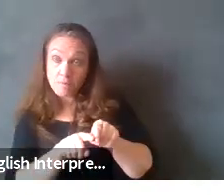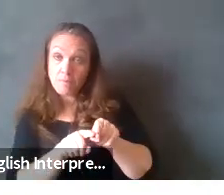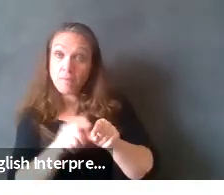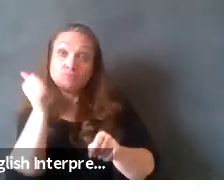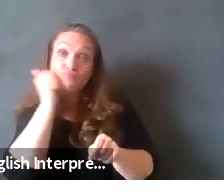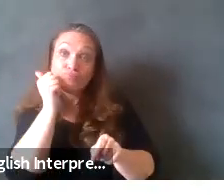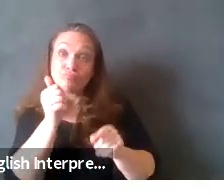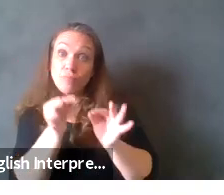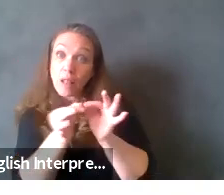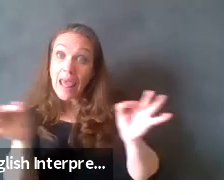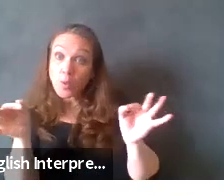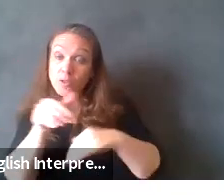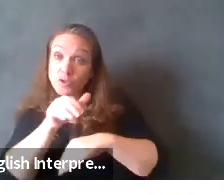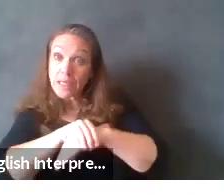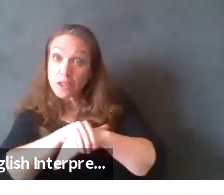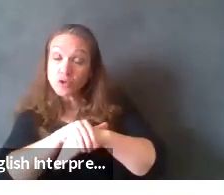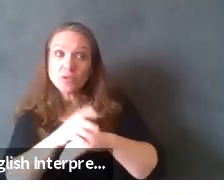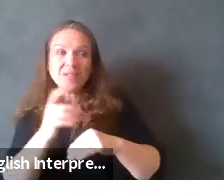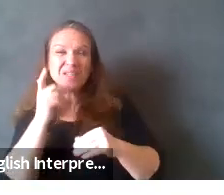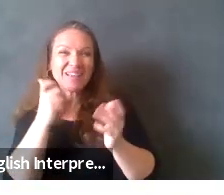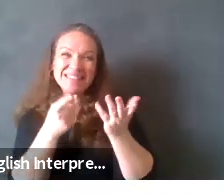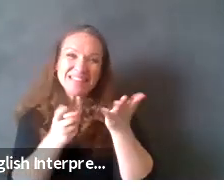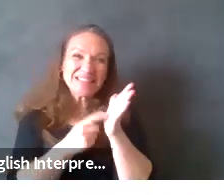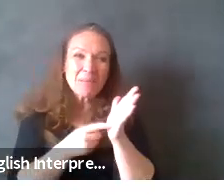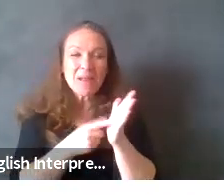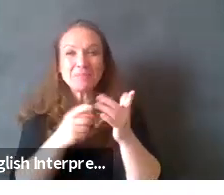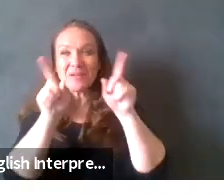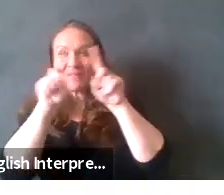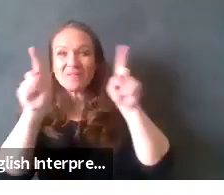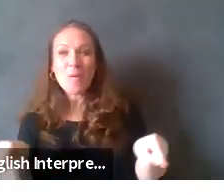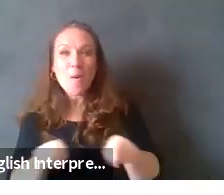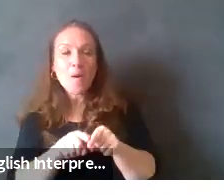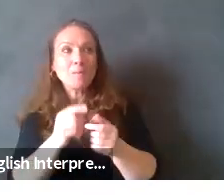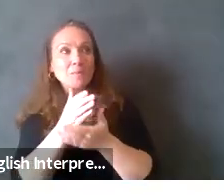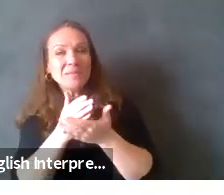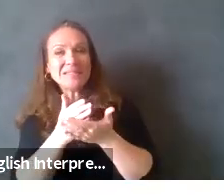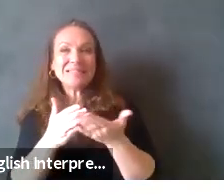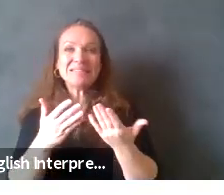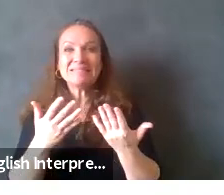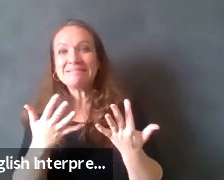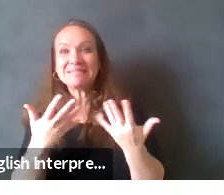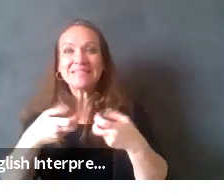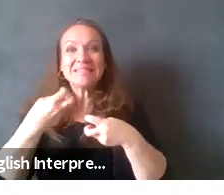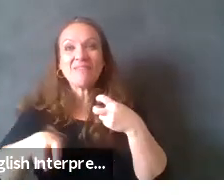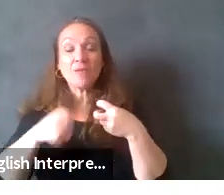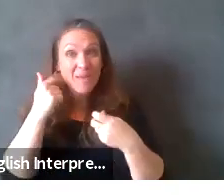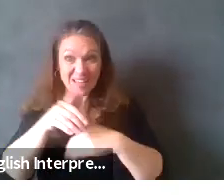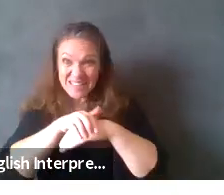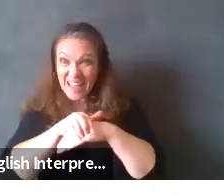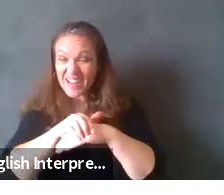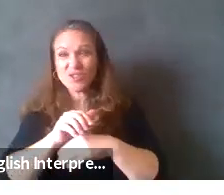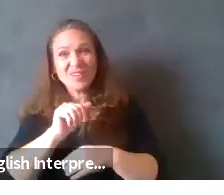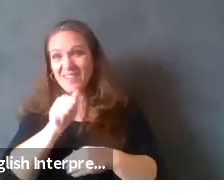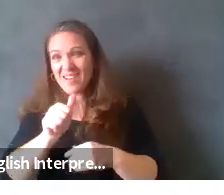Because this person notes that some forms may be hard to understand for some deaf people as English is really their second language.